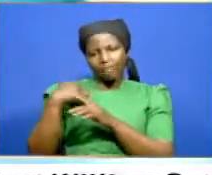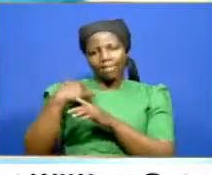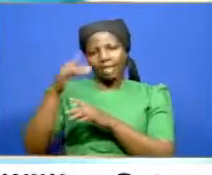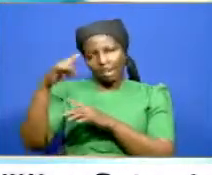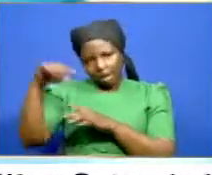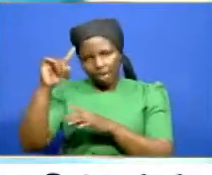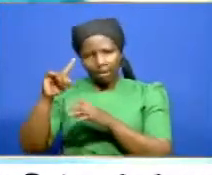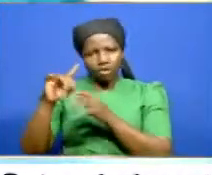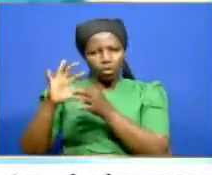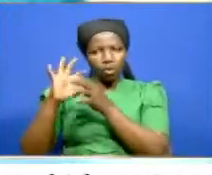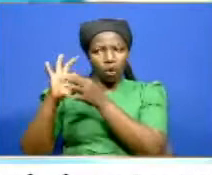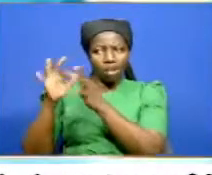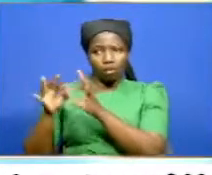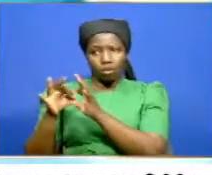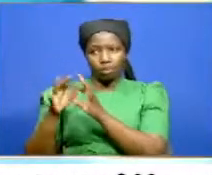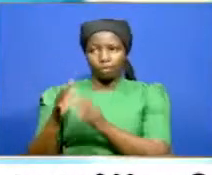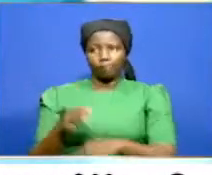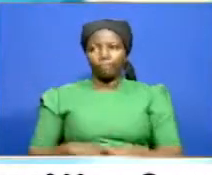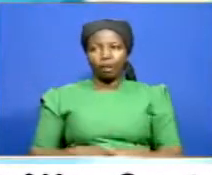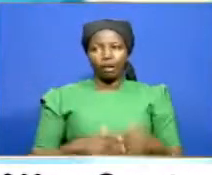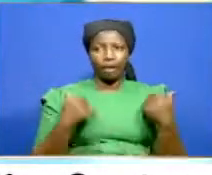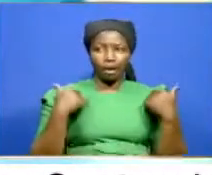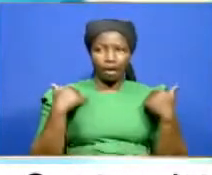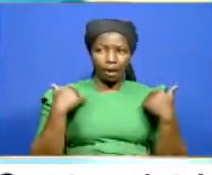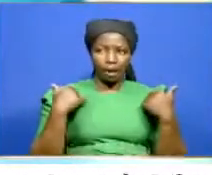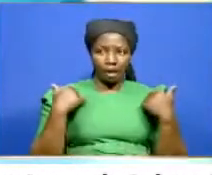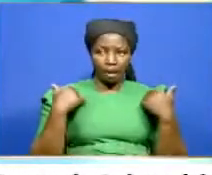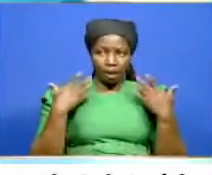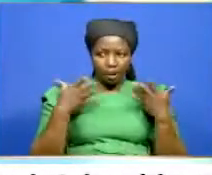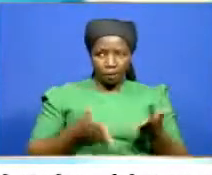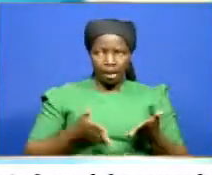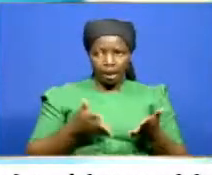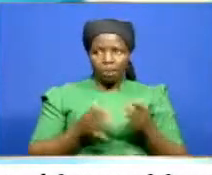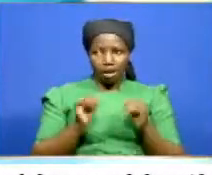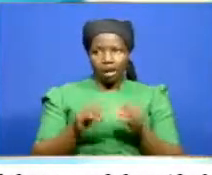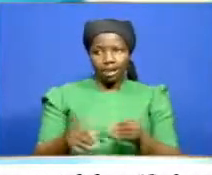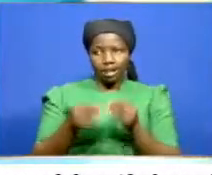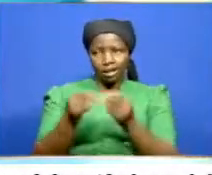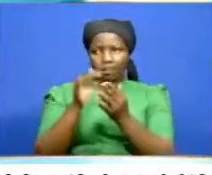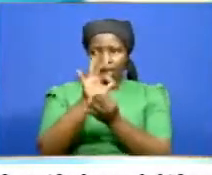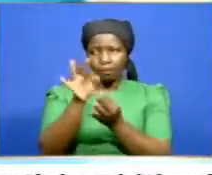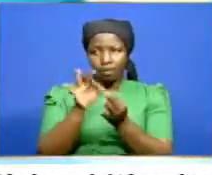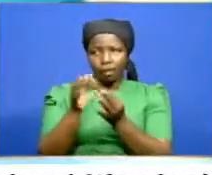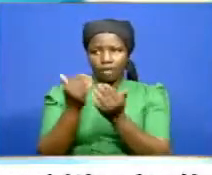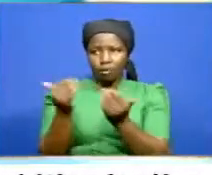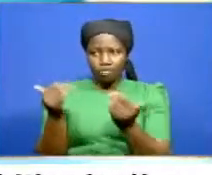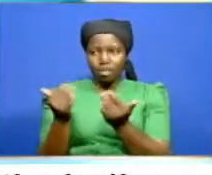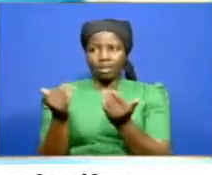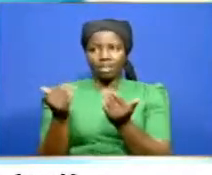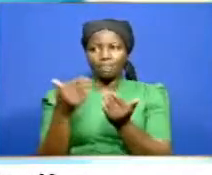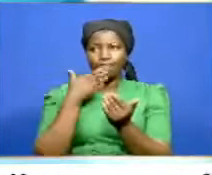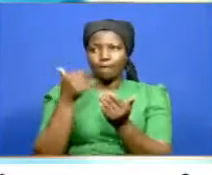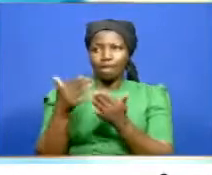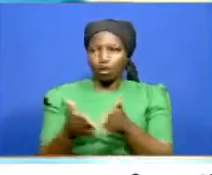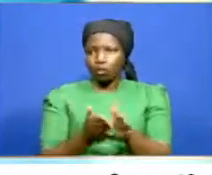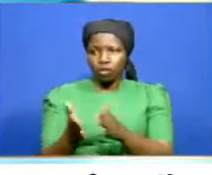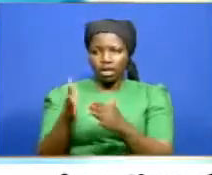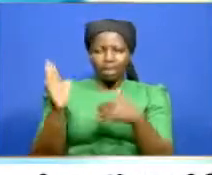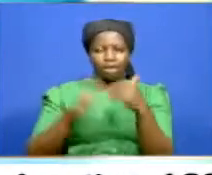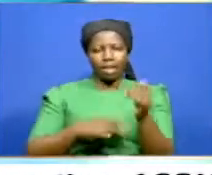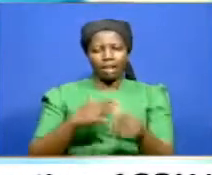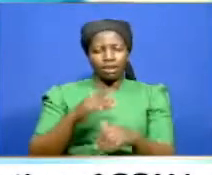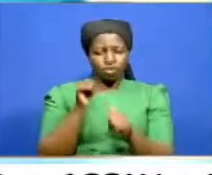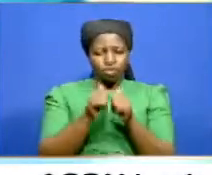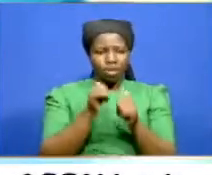because, I mean, I'm now in a position whereby at least I can give a certain kid somewhere, or maybe some kid somewhere, mm-hmm. A better opportunity than the one I got,